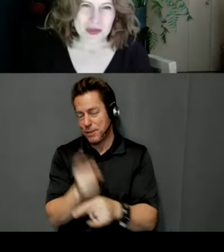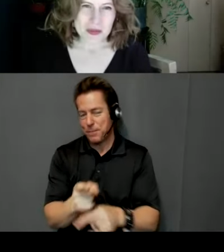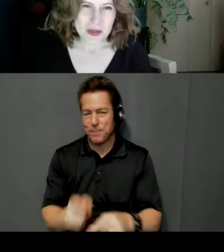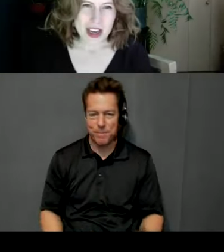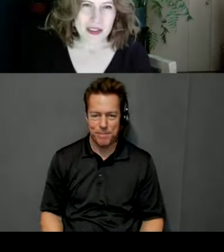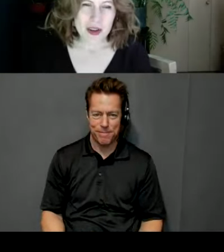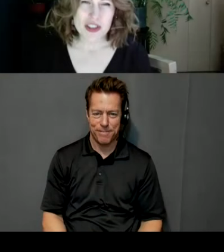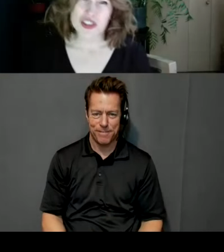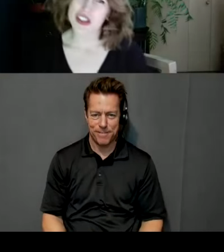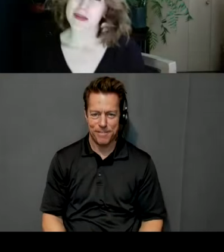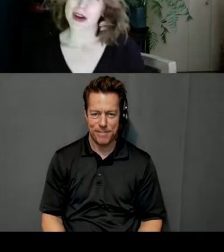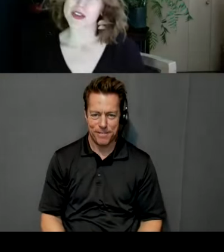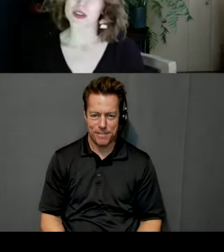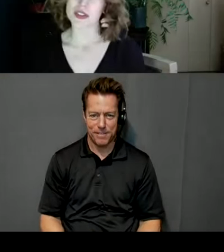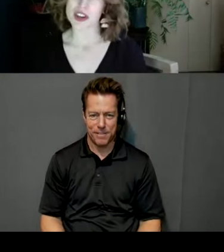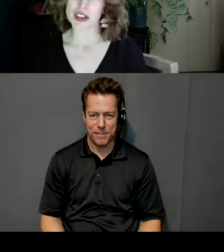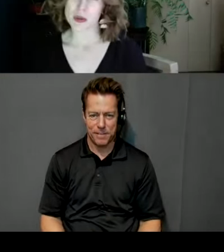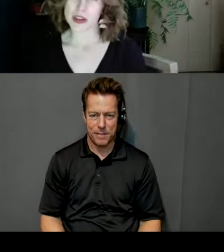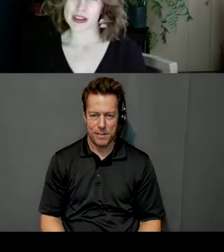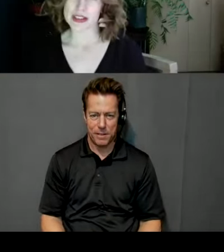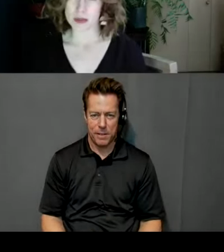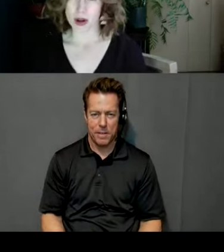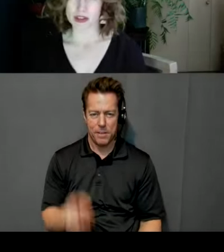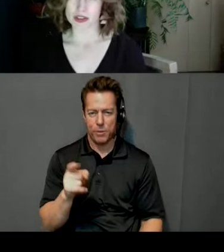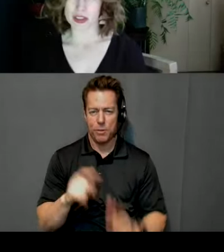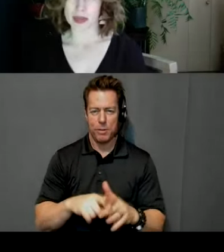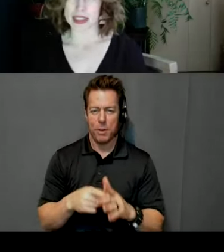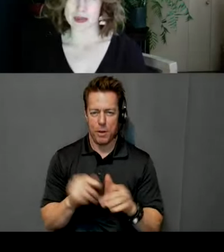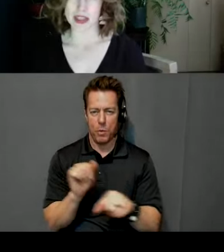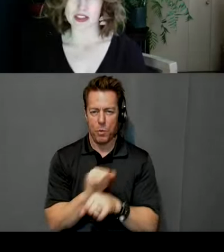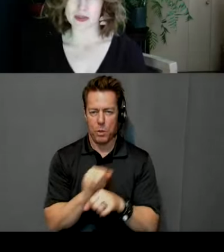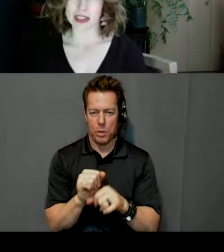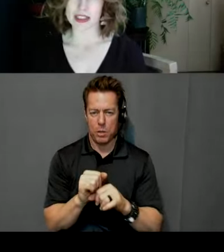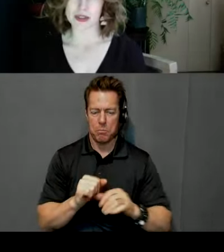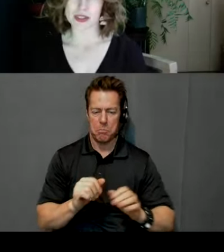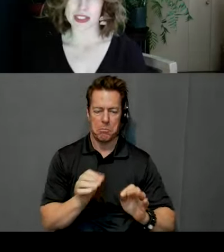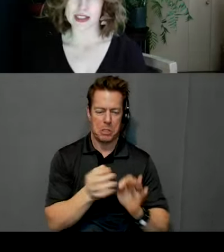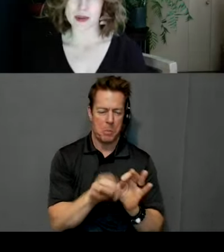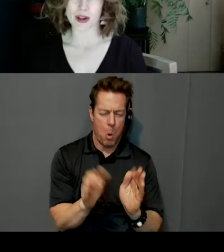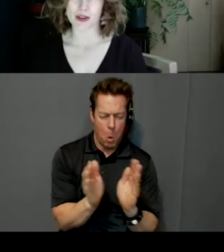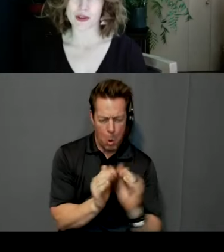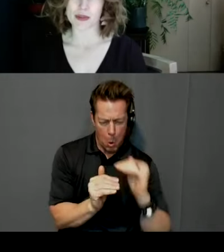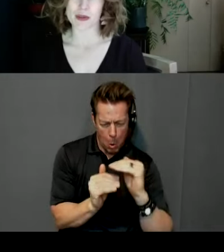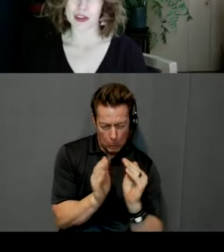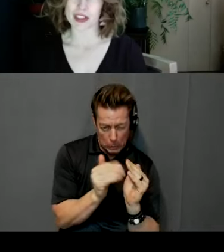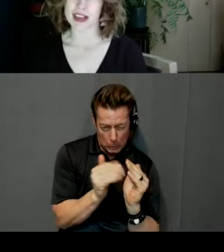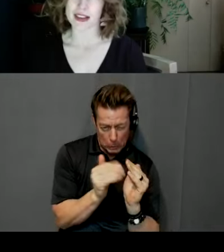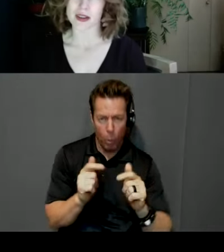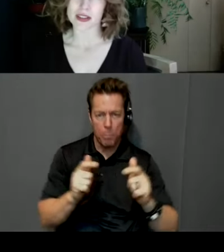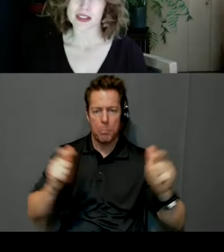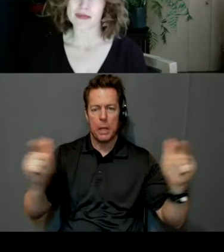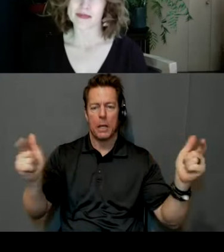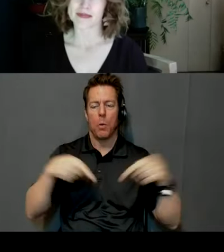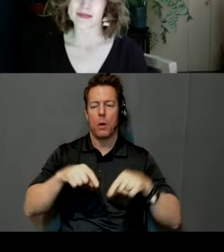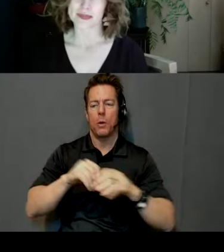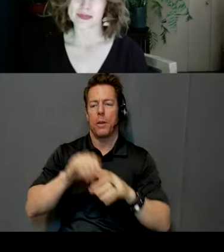now. We have a question about, so you started working small during the pandemic. Do you plan to stay small or go big while you're at the Castle